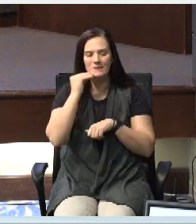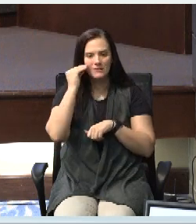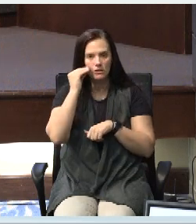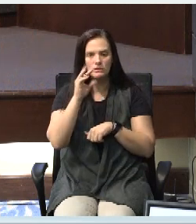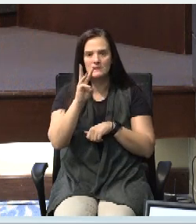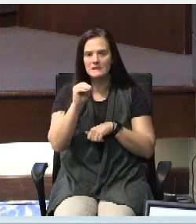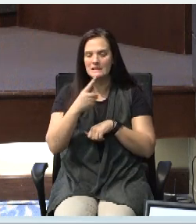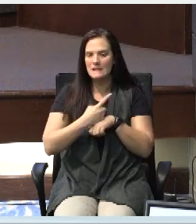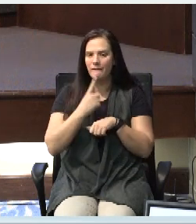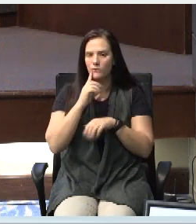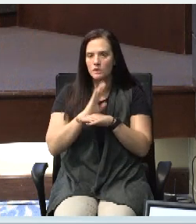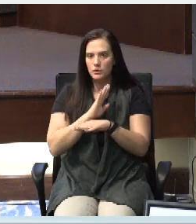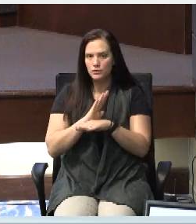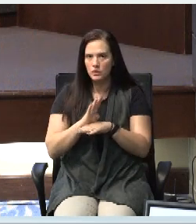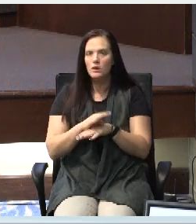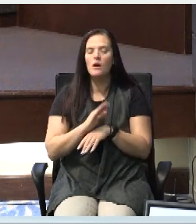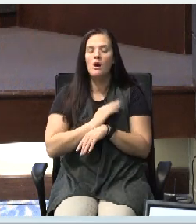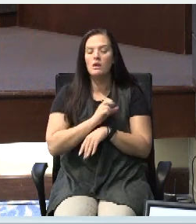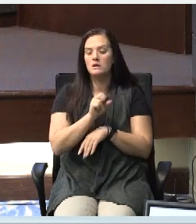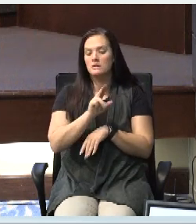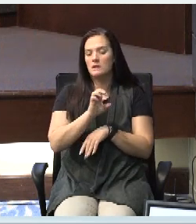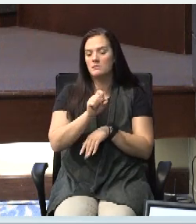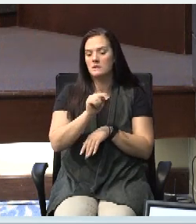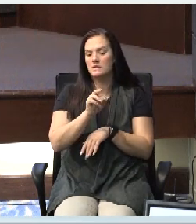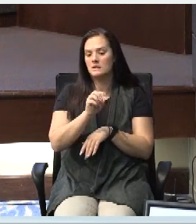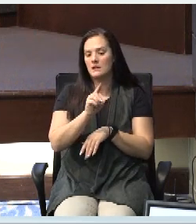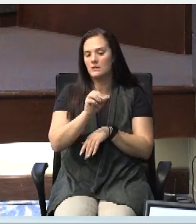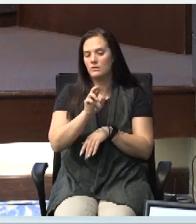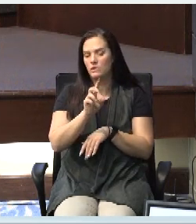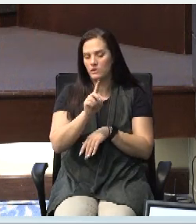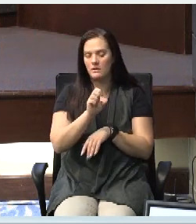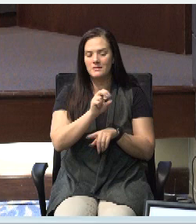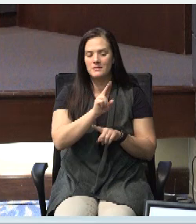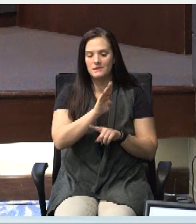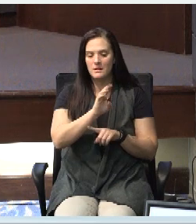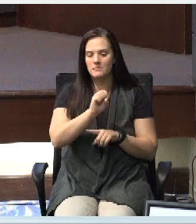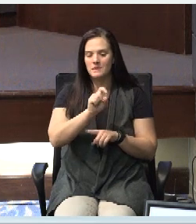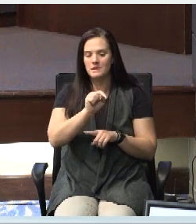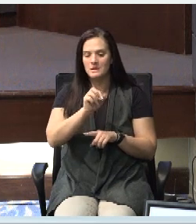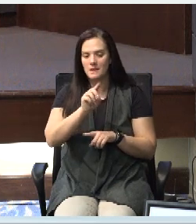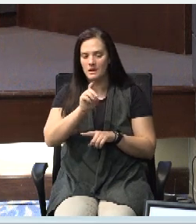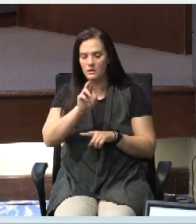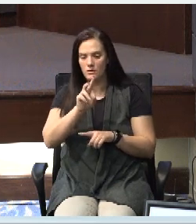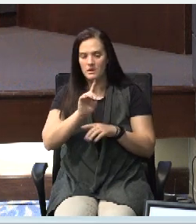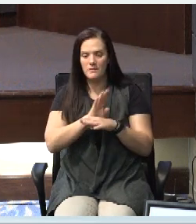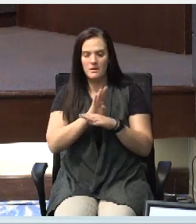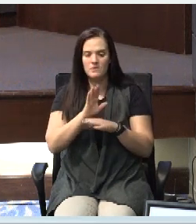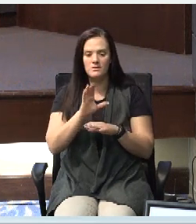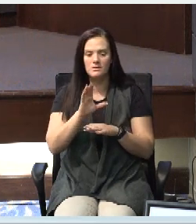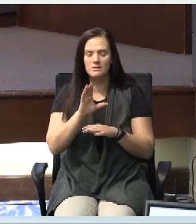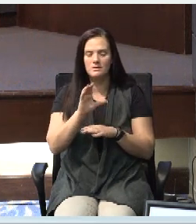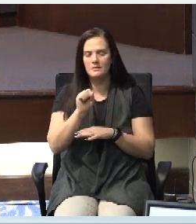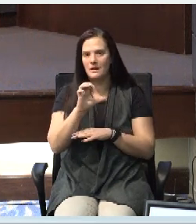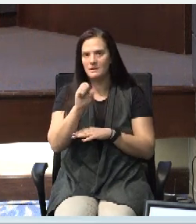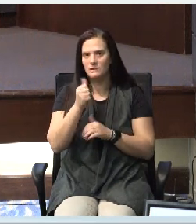60-day commercial, and our substandard residential and substandard commercial cases, which are BSC.